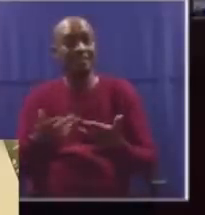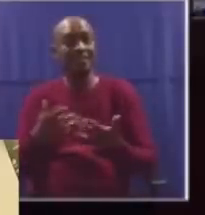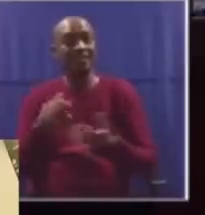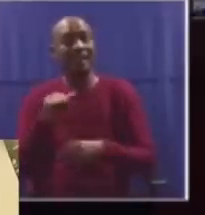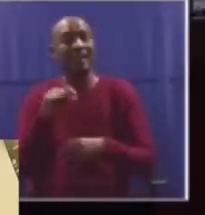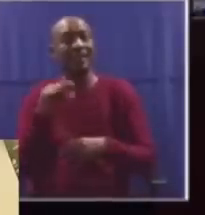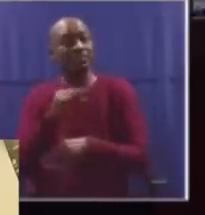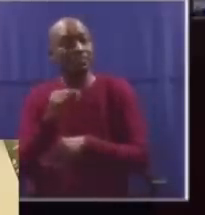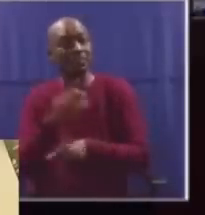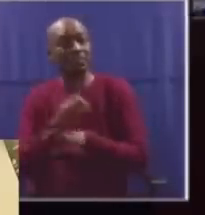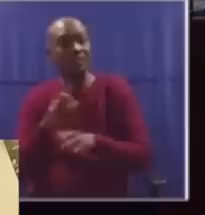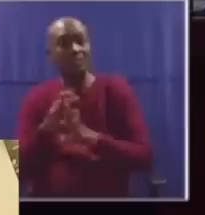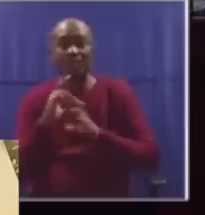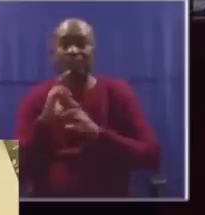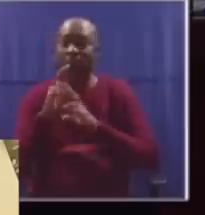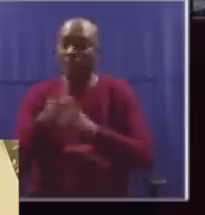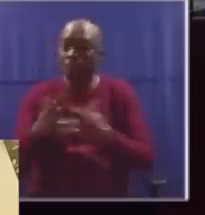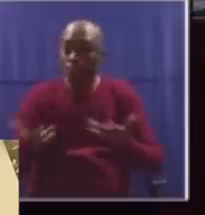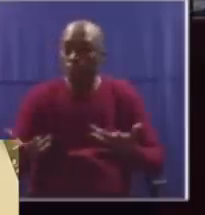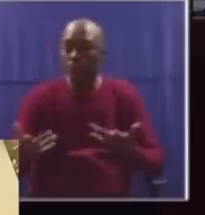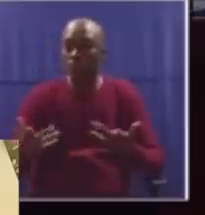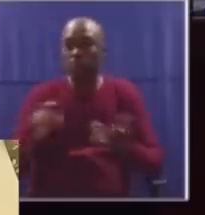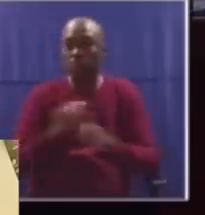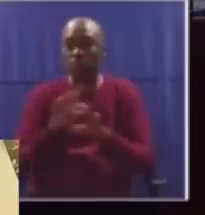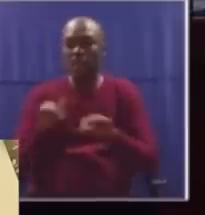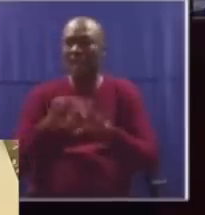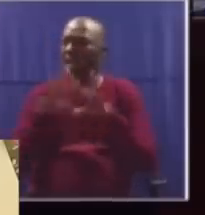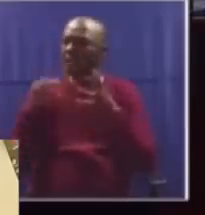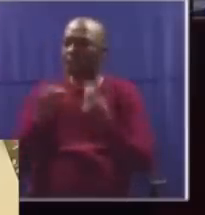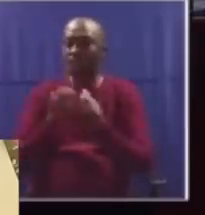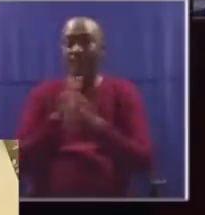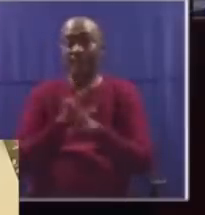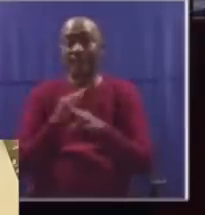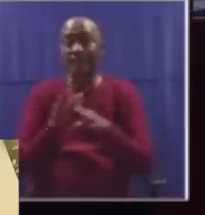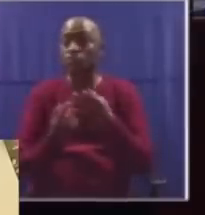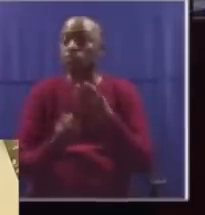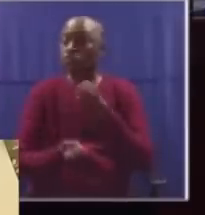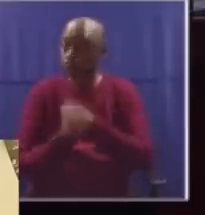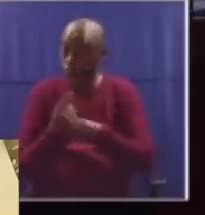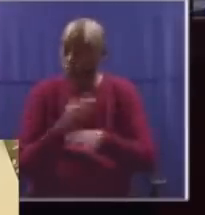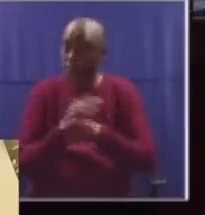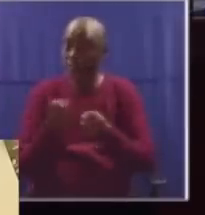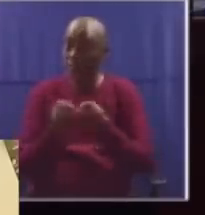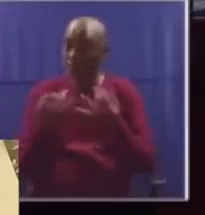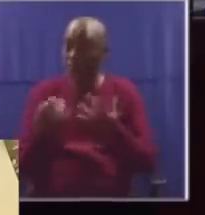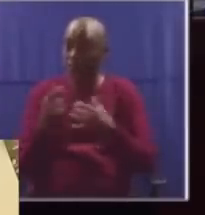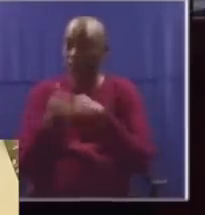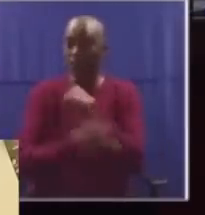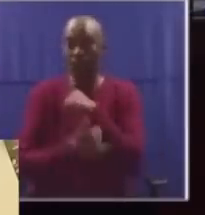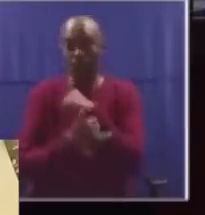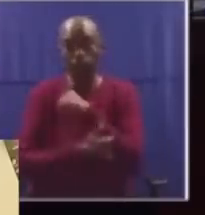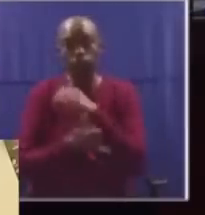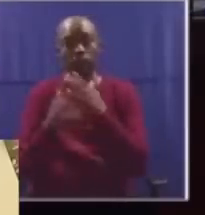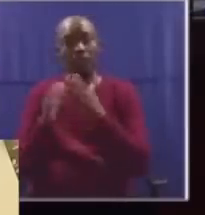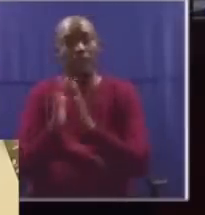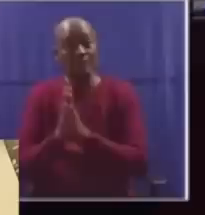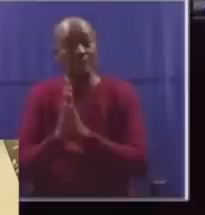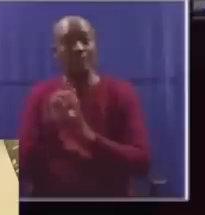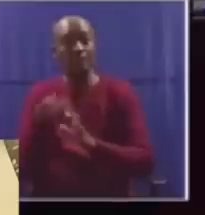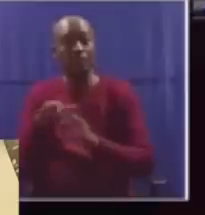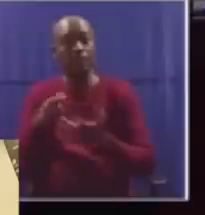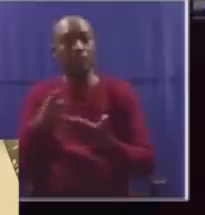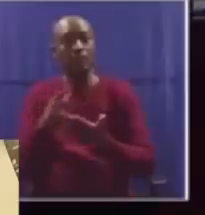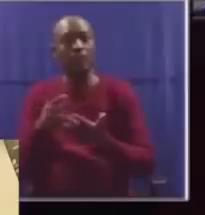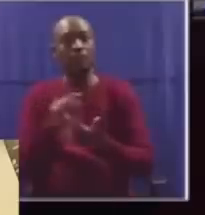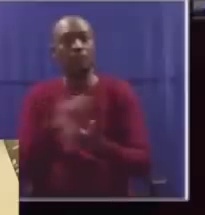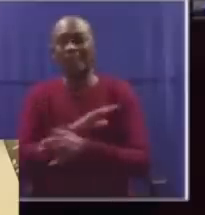reports, patient feedbacks, or whistleblowers attest that many of the country's hospitals and clinics border on